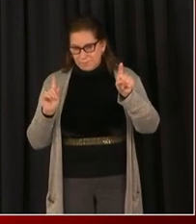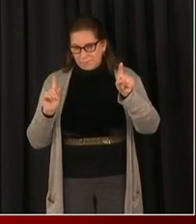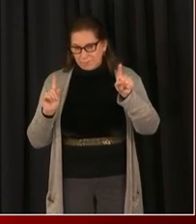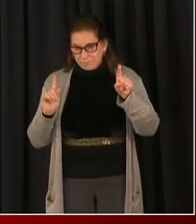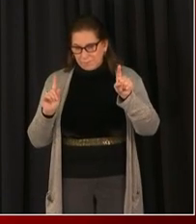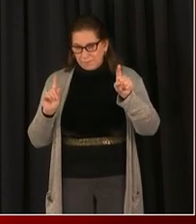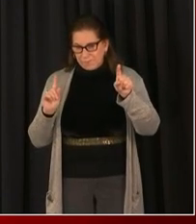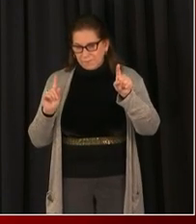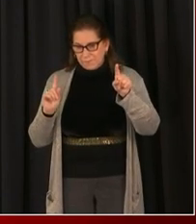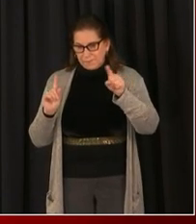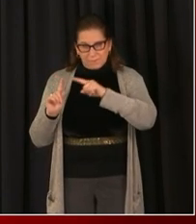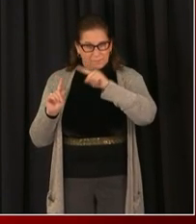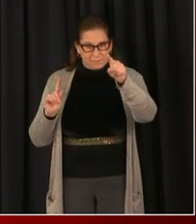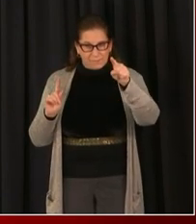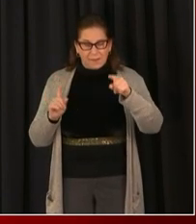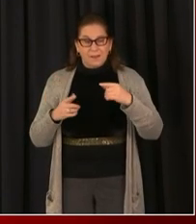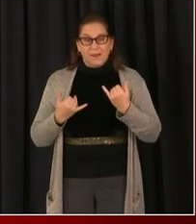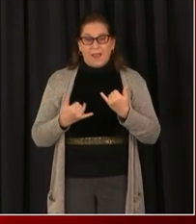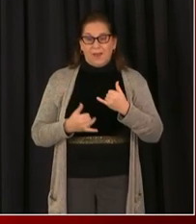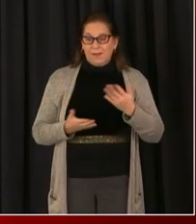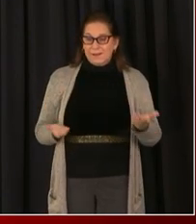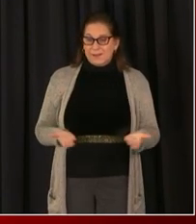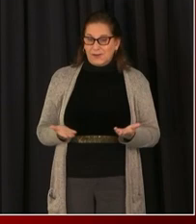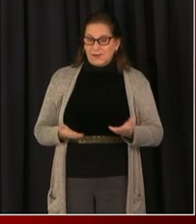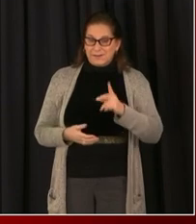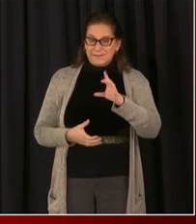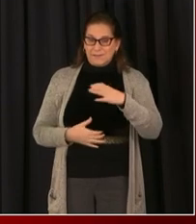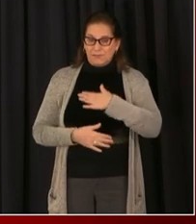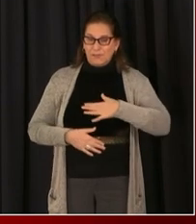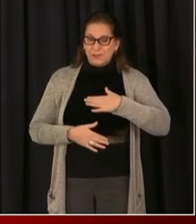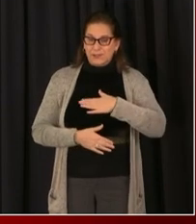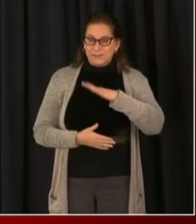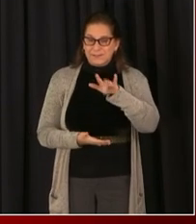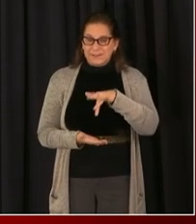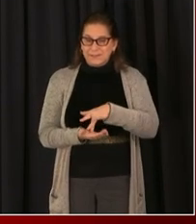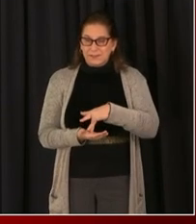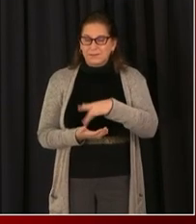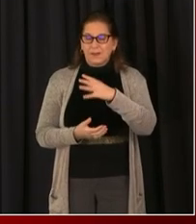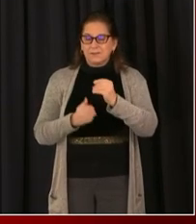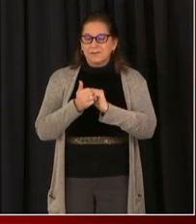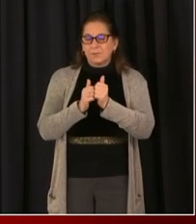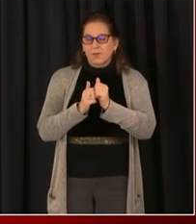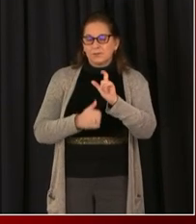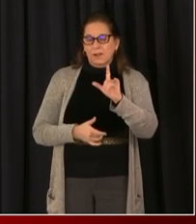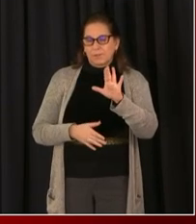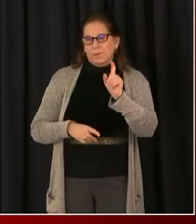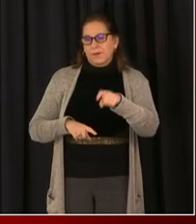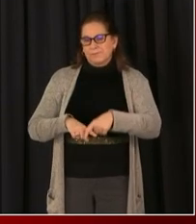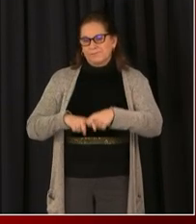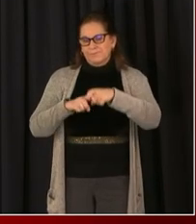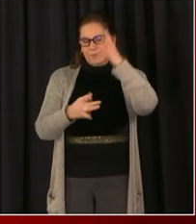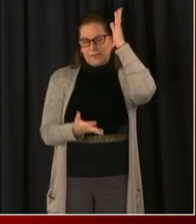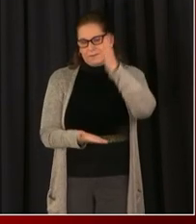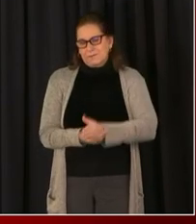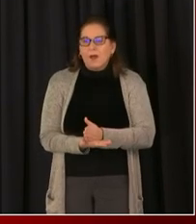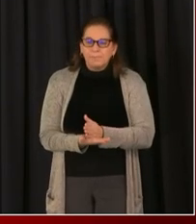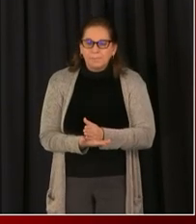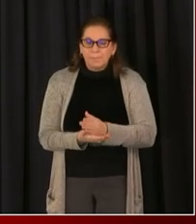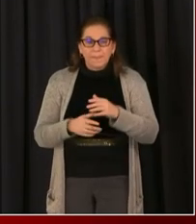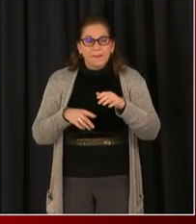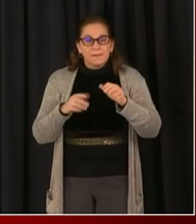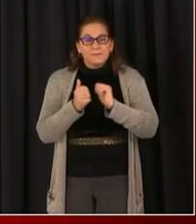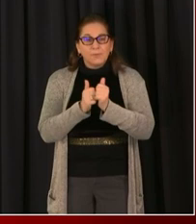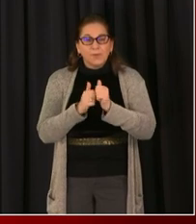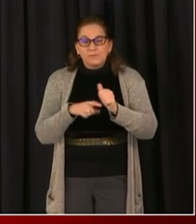also suspend physical sports and organized athletic activities, including practices, clinics, and competitions for